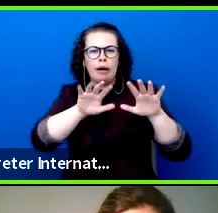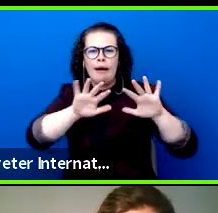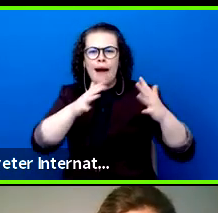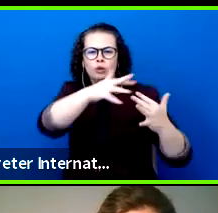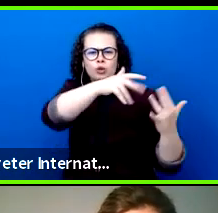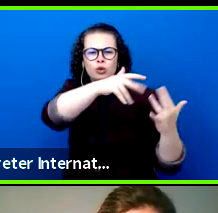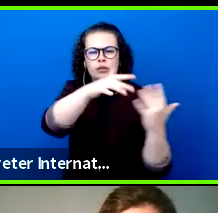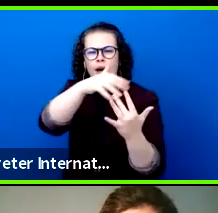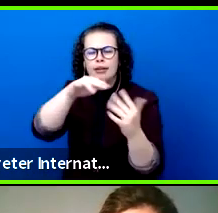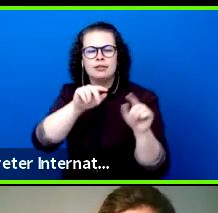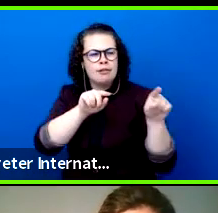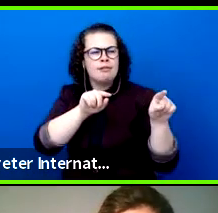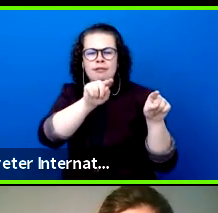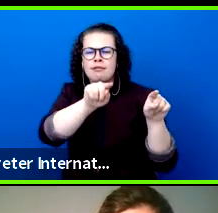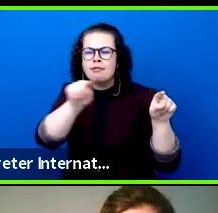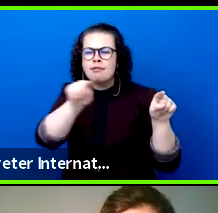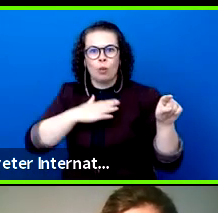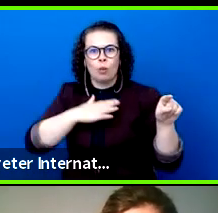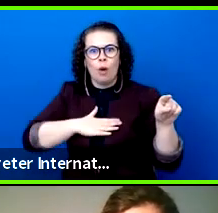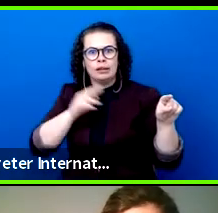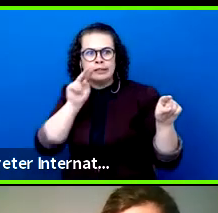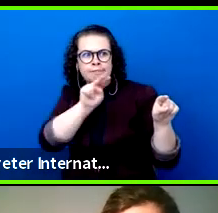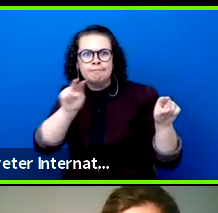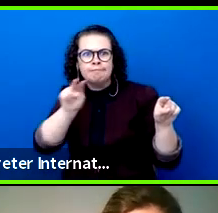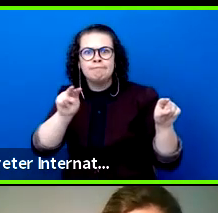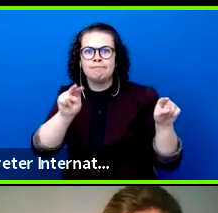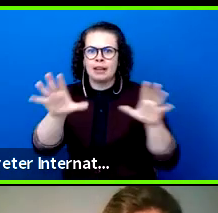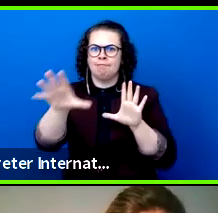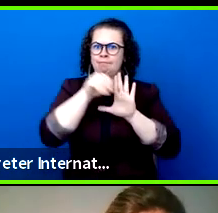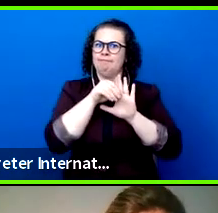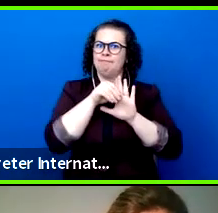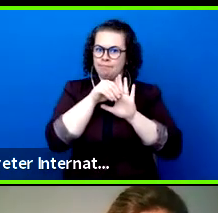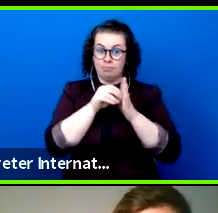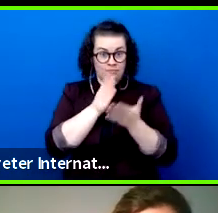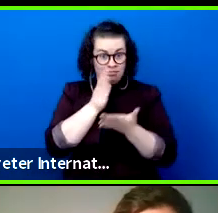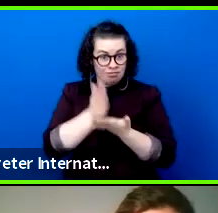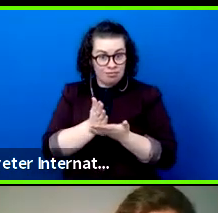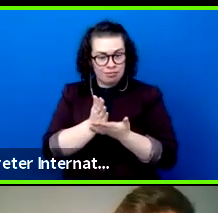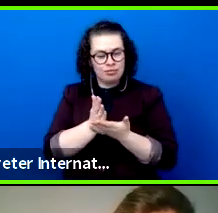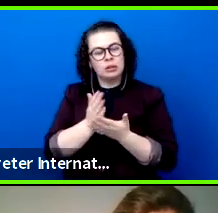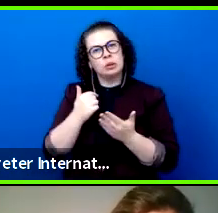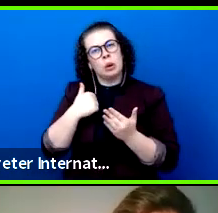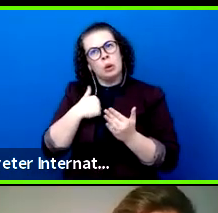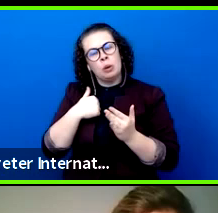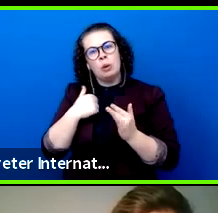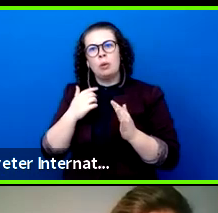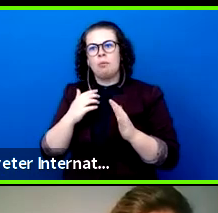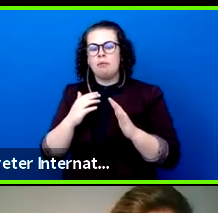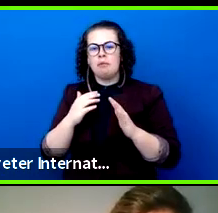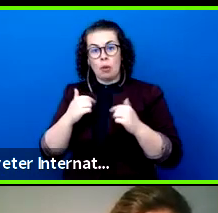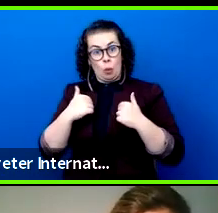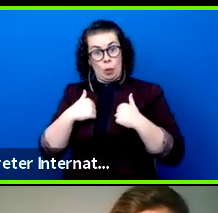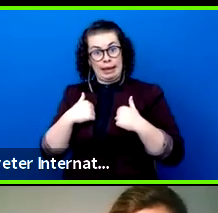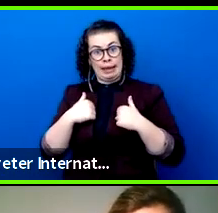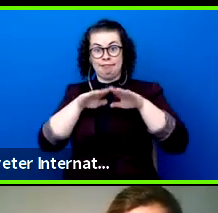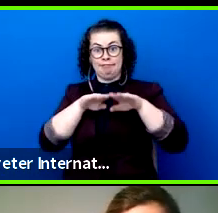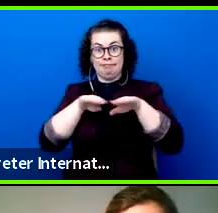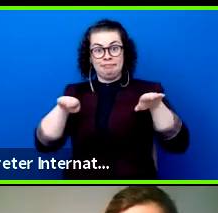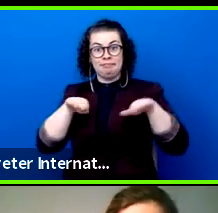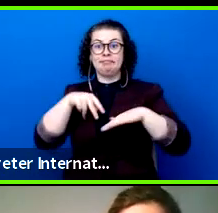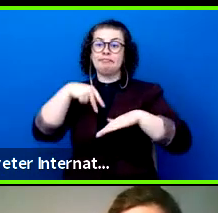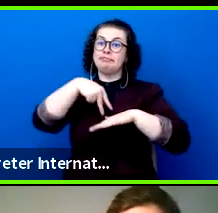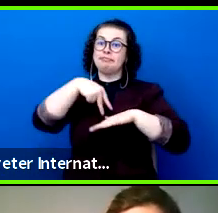of communities. And so the genuine interest is in interaction with the audiences, and